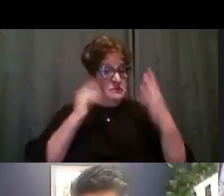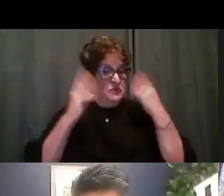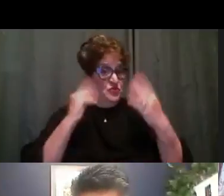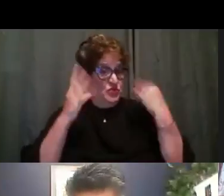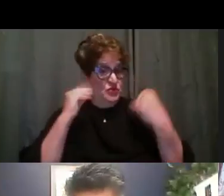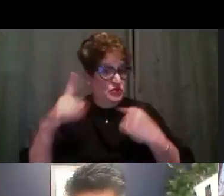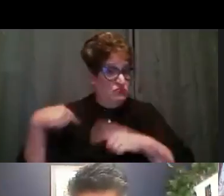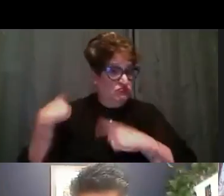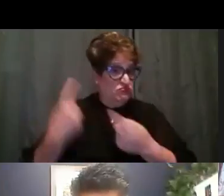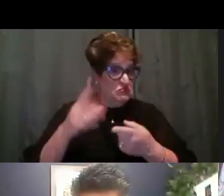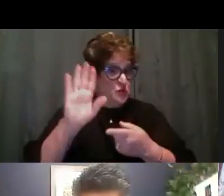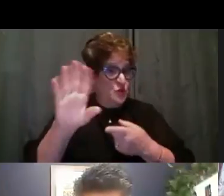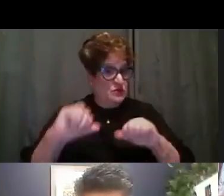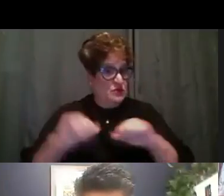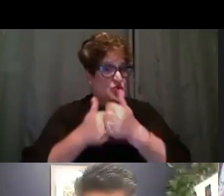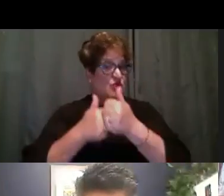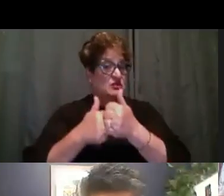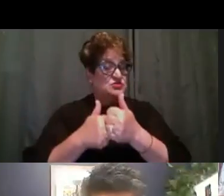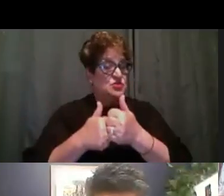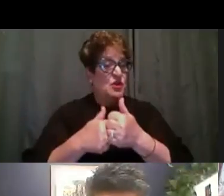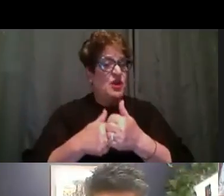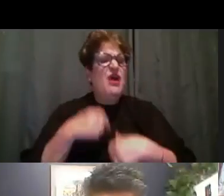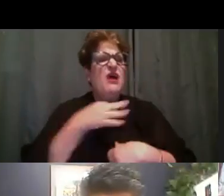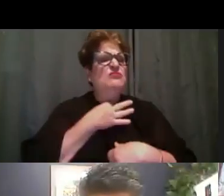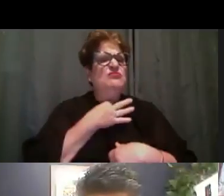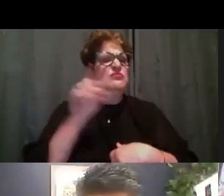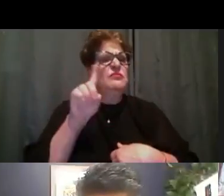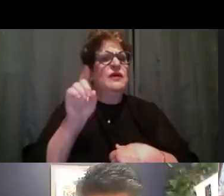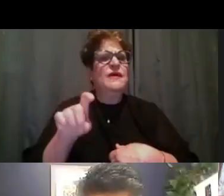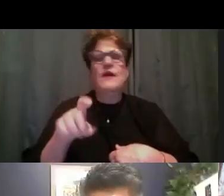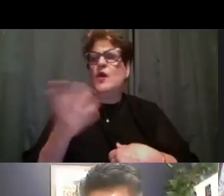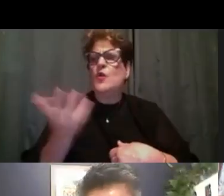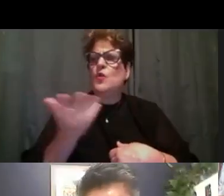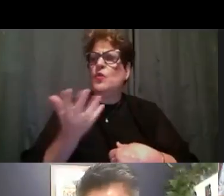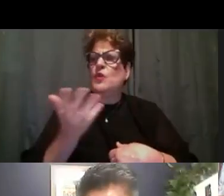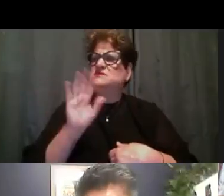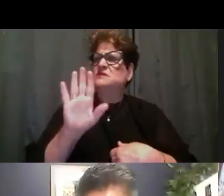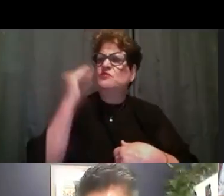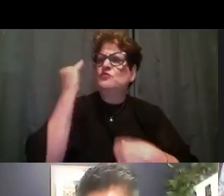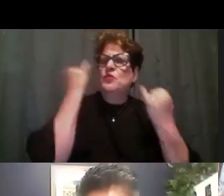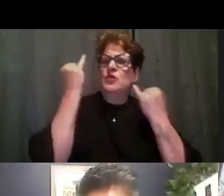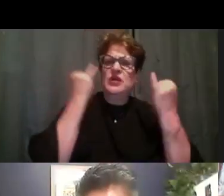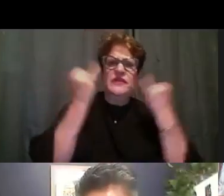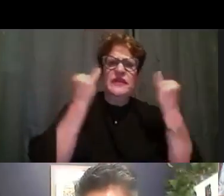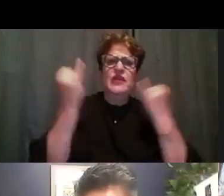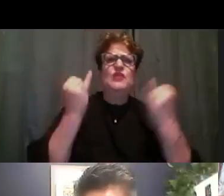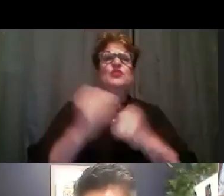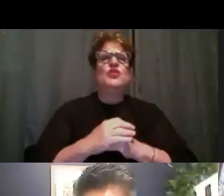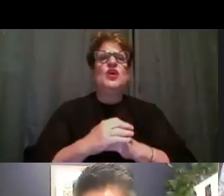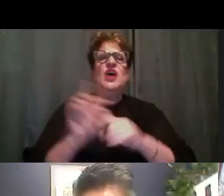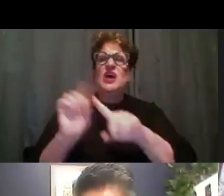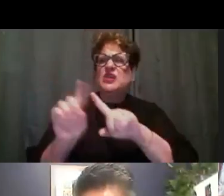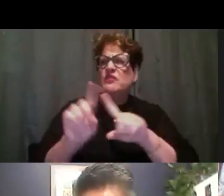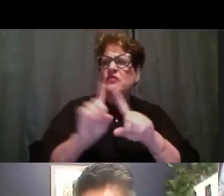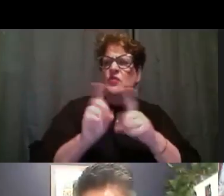some, not so much advice, but what are some ideas that you have on ways that your community,